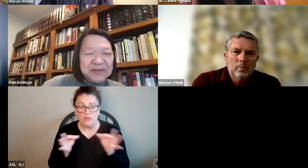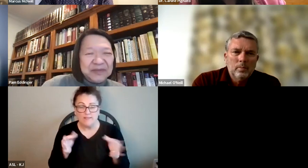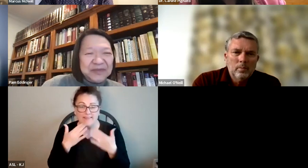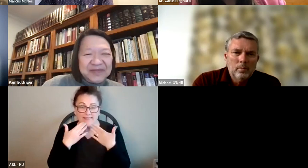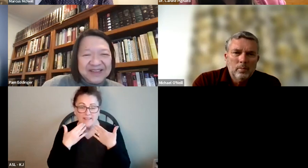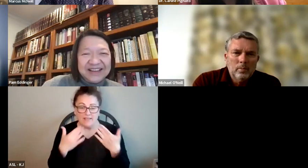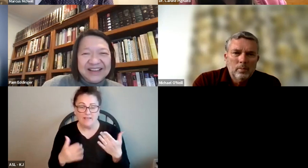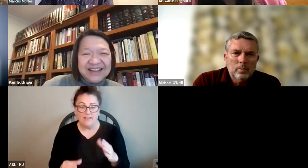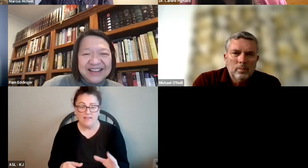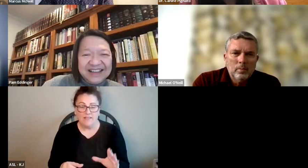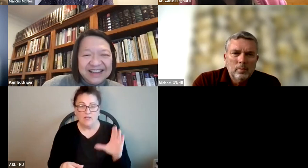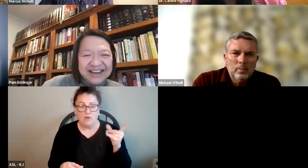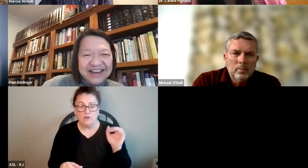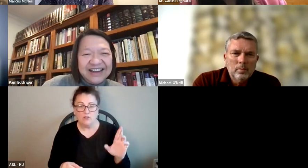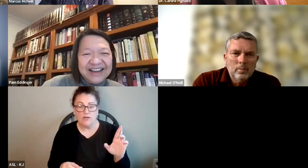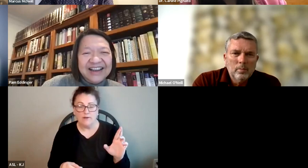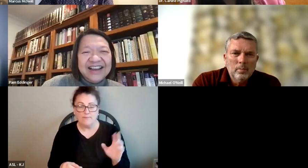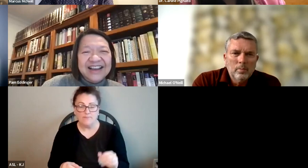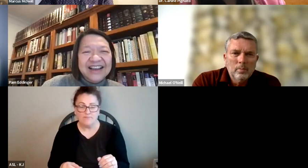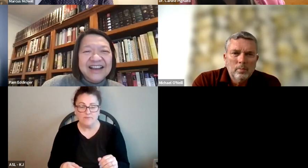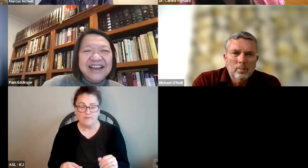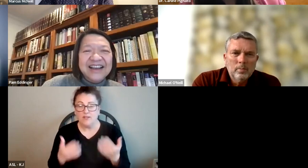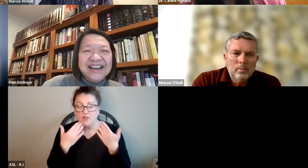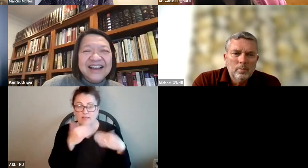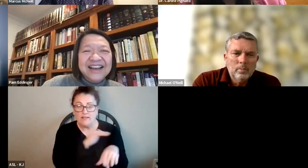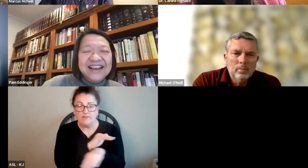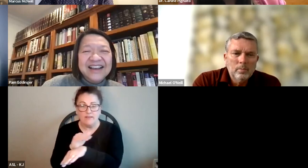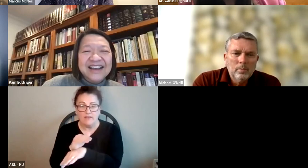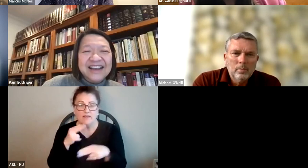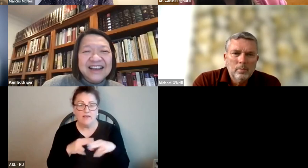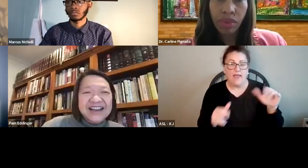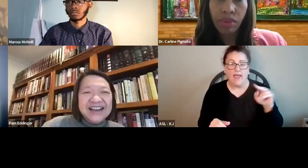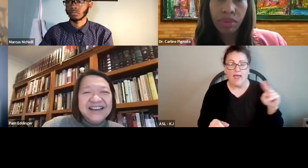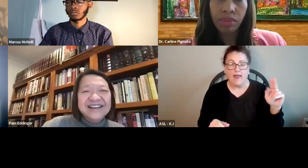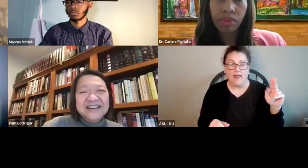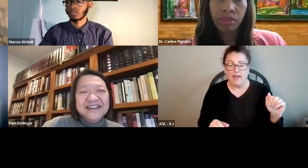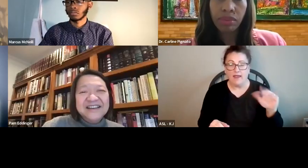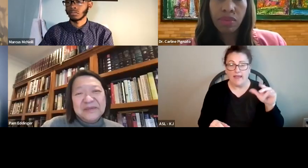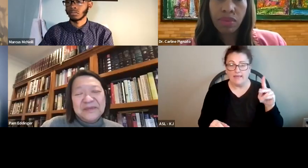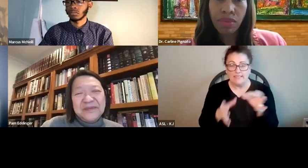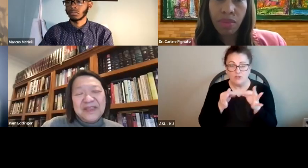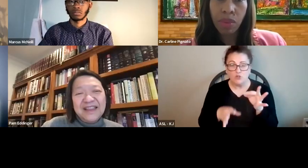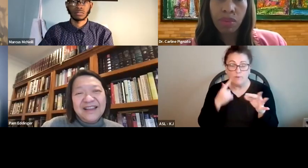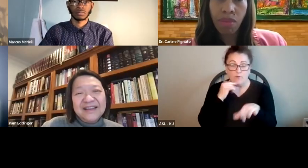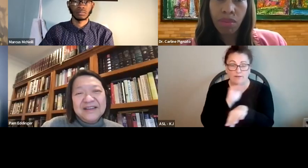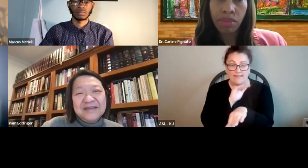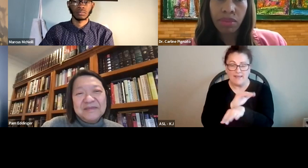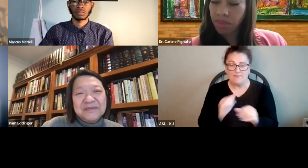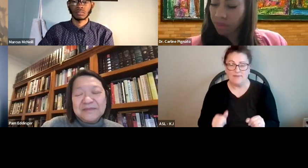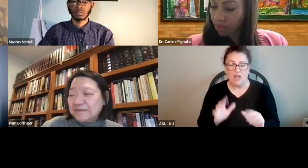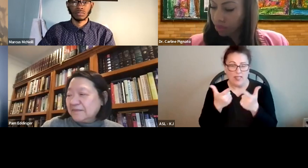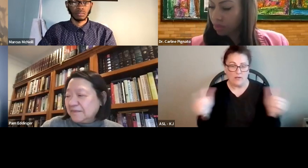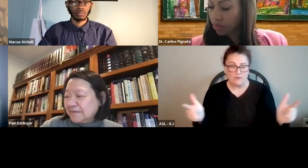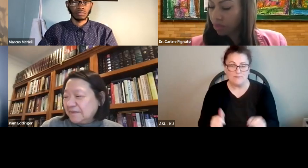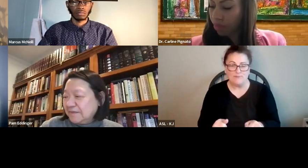you, Co-Chair Dr. Ettinger. Good evening, everyone. My name is Anna. I'll be your Cantonese interpreter for the meeting today.